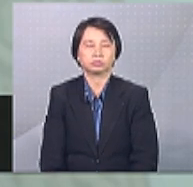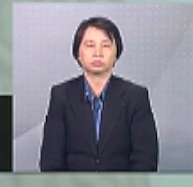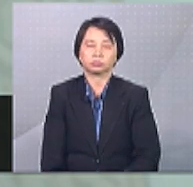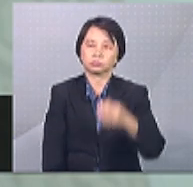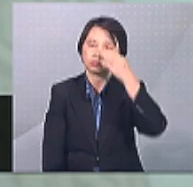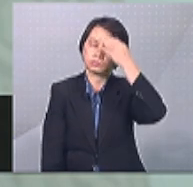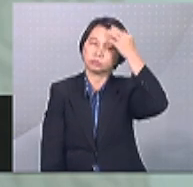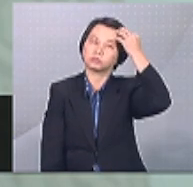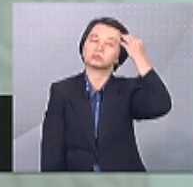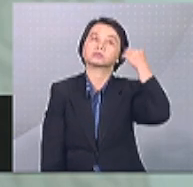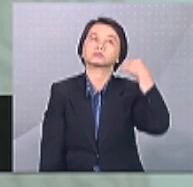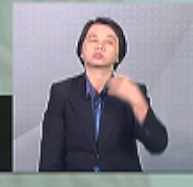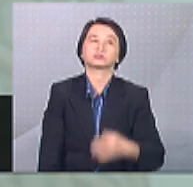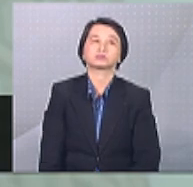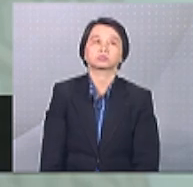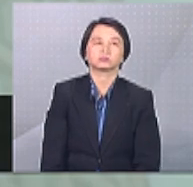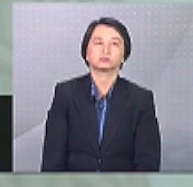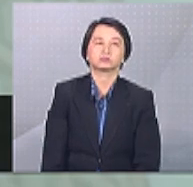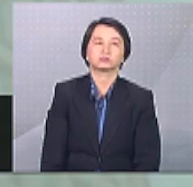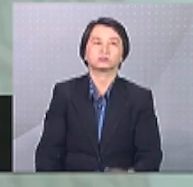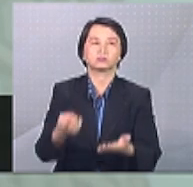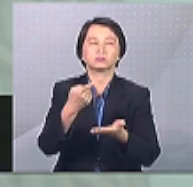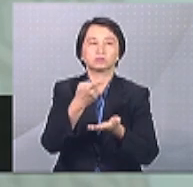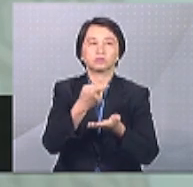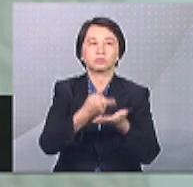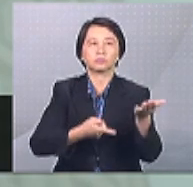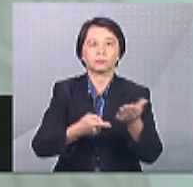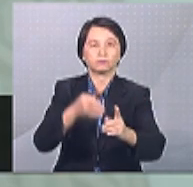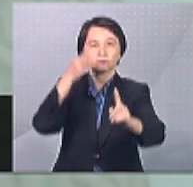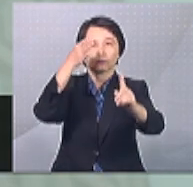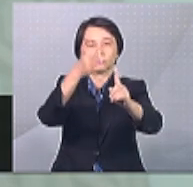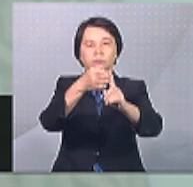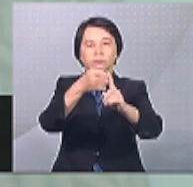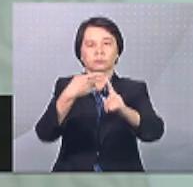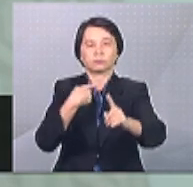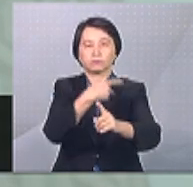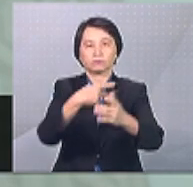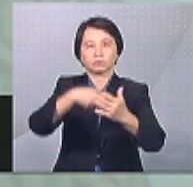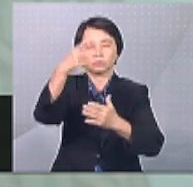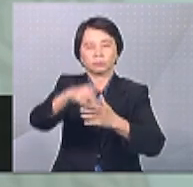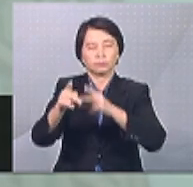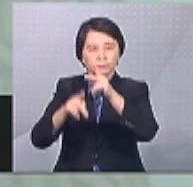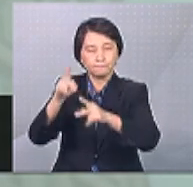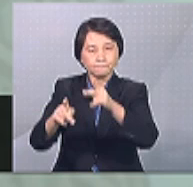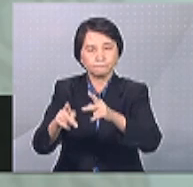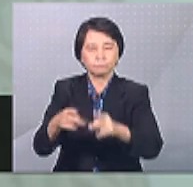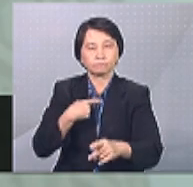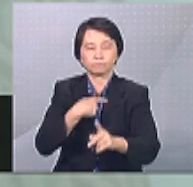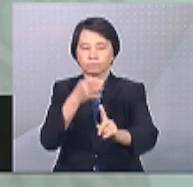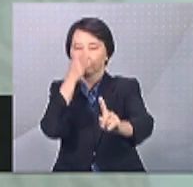So the second question was about what's the target mass screening per million people? So our